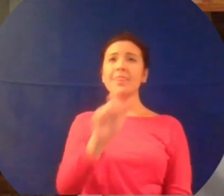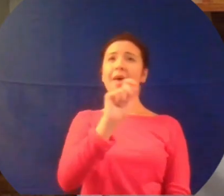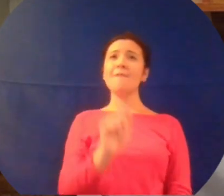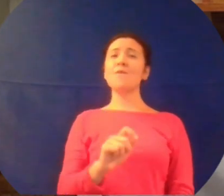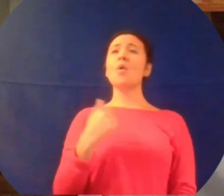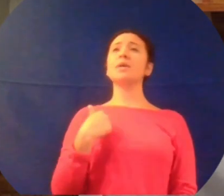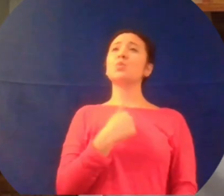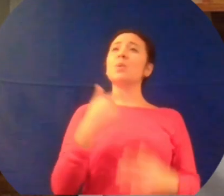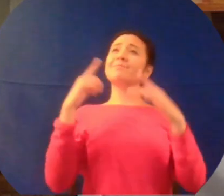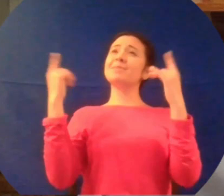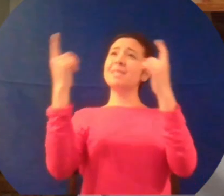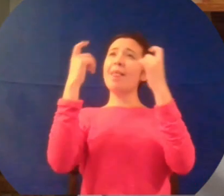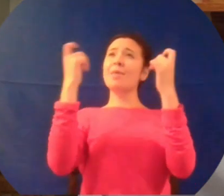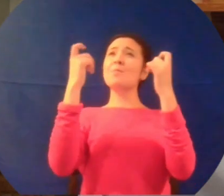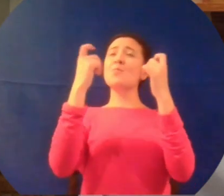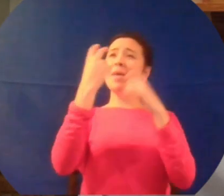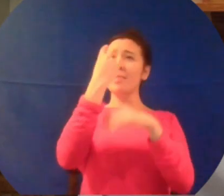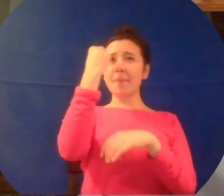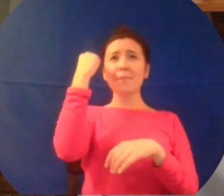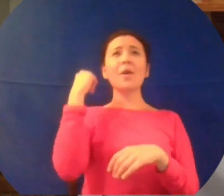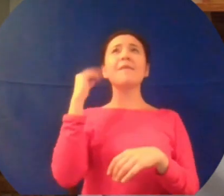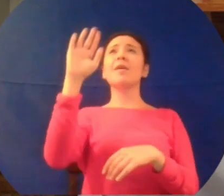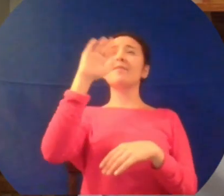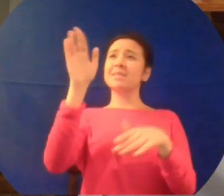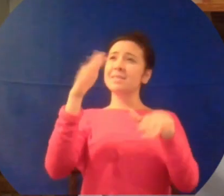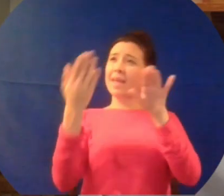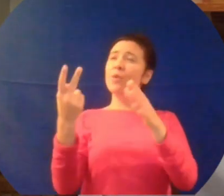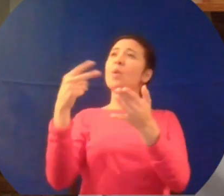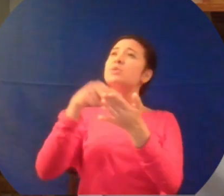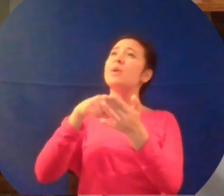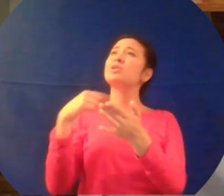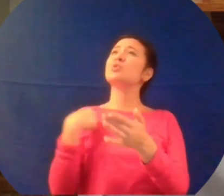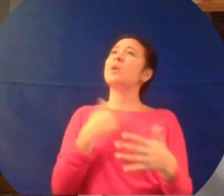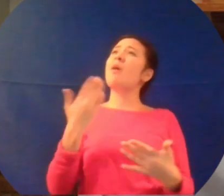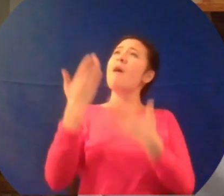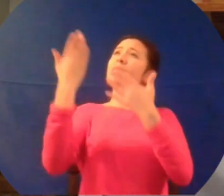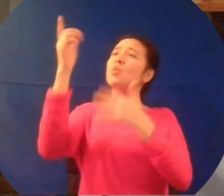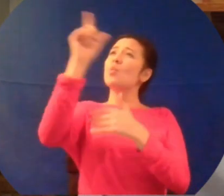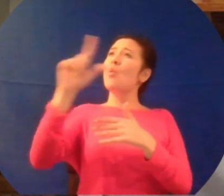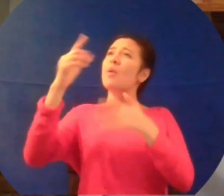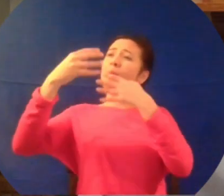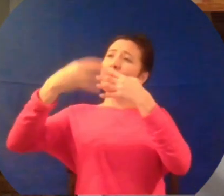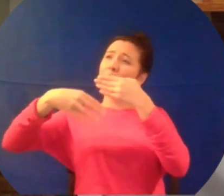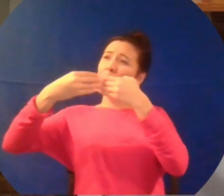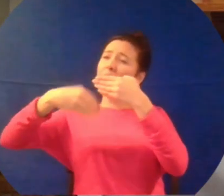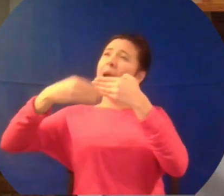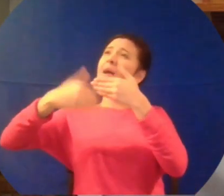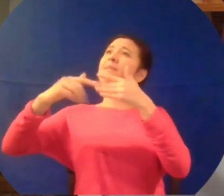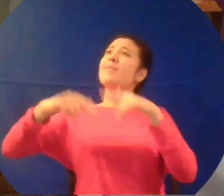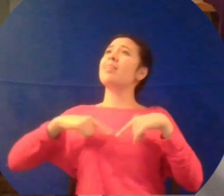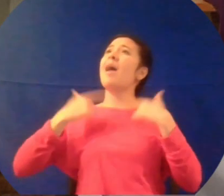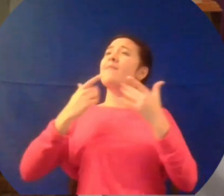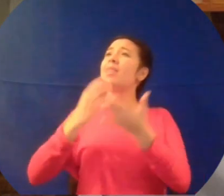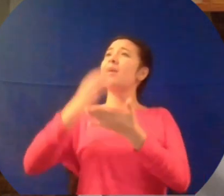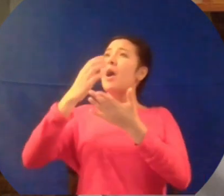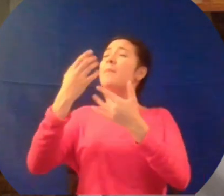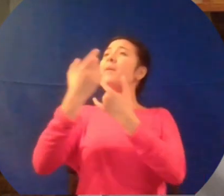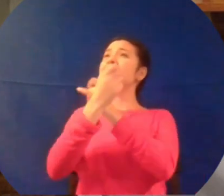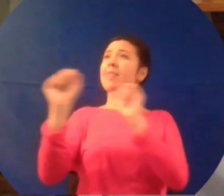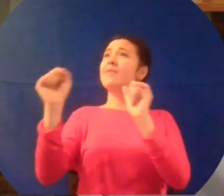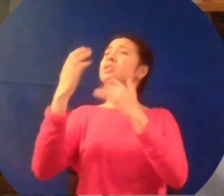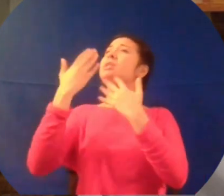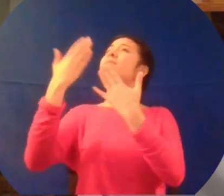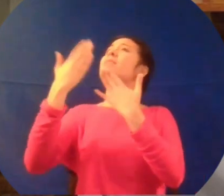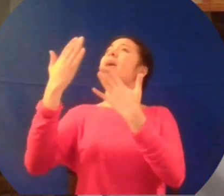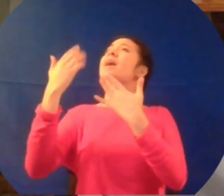Therefore, as we celebrate the memorial of his death and resurrection, we offer you, Lord, the bread of life and the chalice of salvation, giving thanks